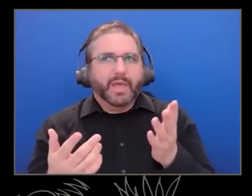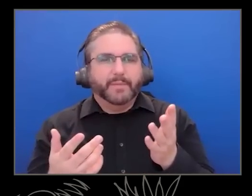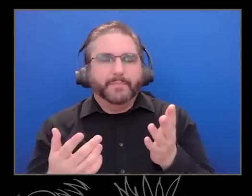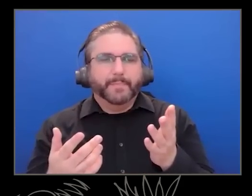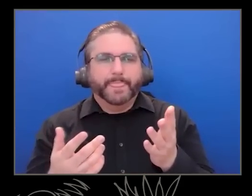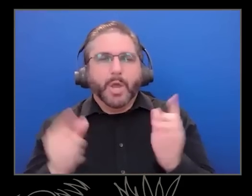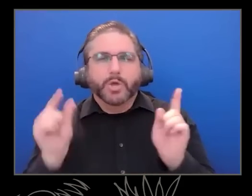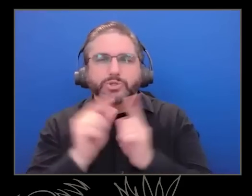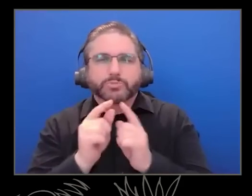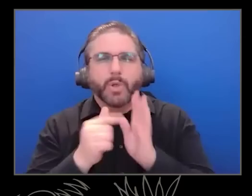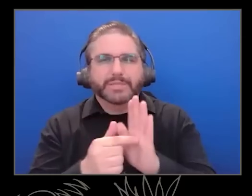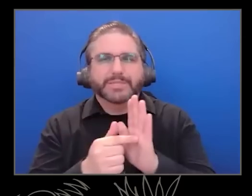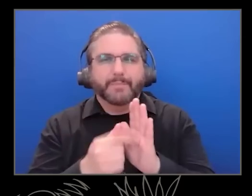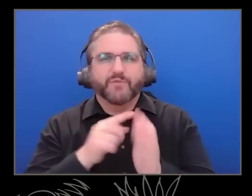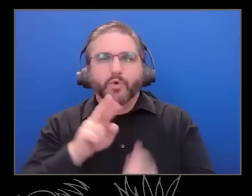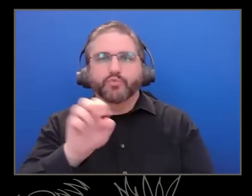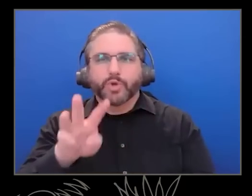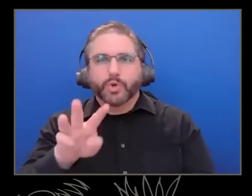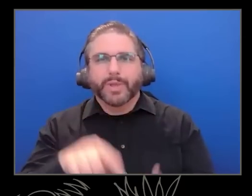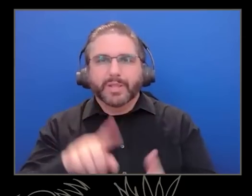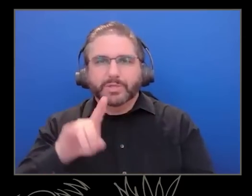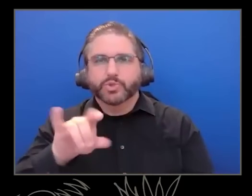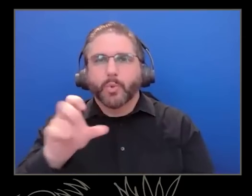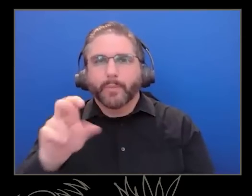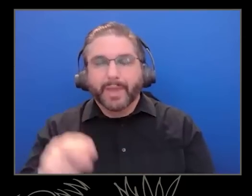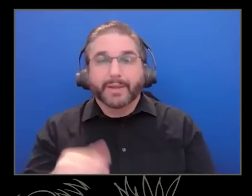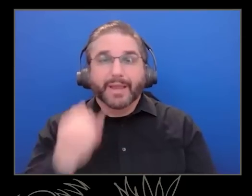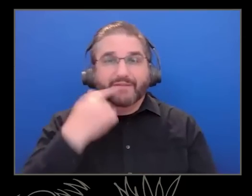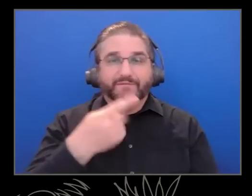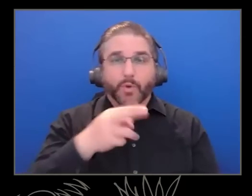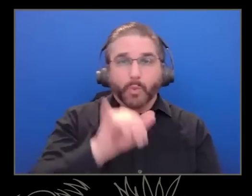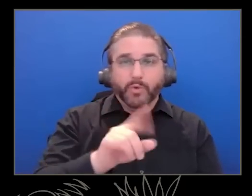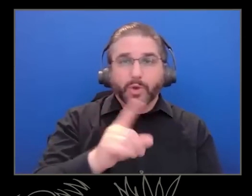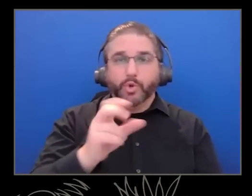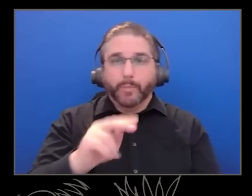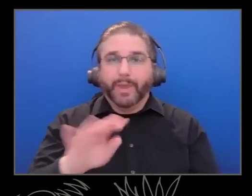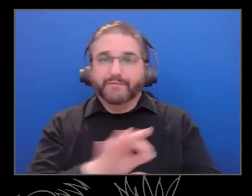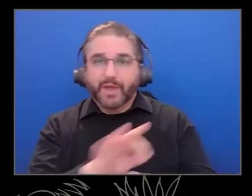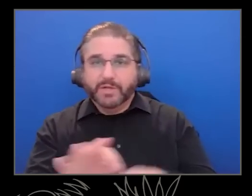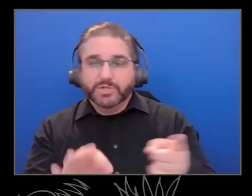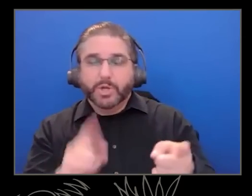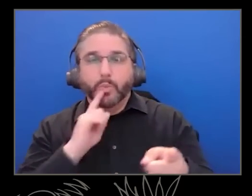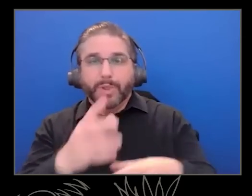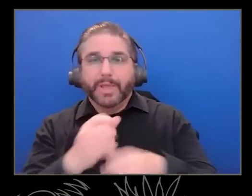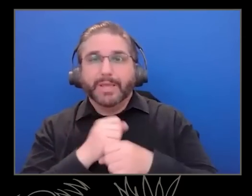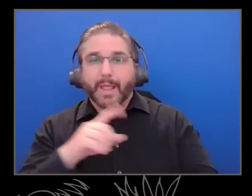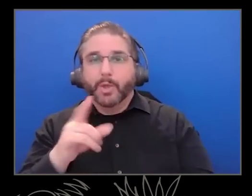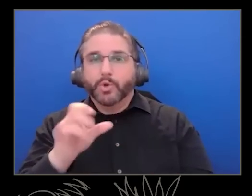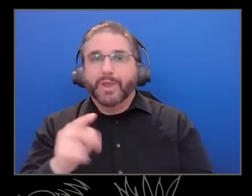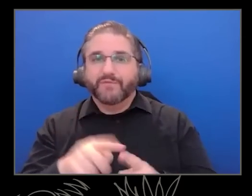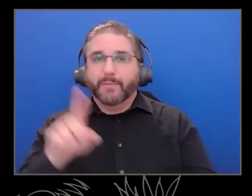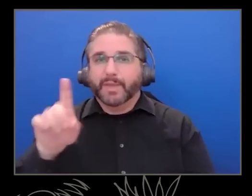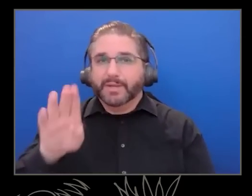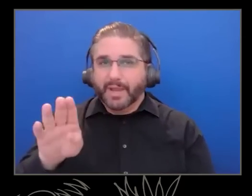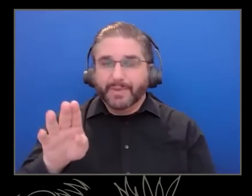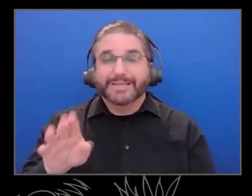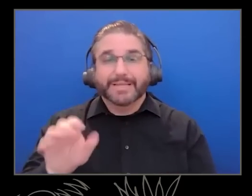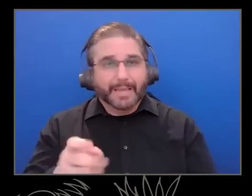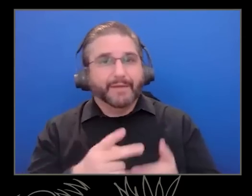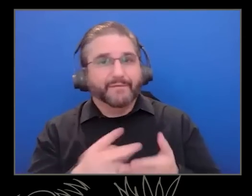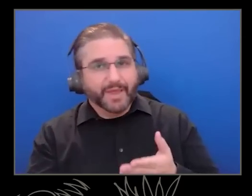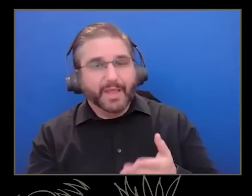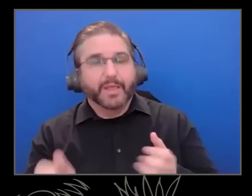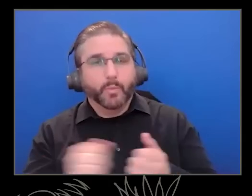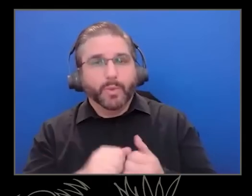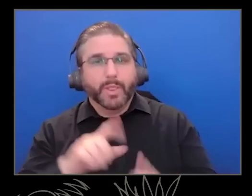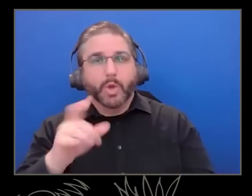small example of renewing a domain. Let's say we have a query domain function that will go and get our domain from the database, and that can fail with